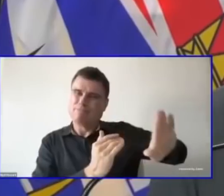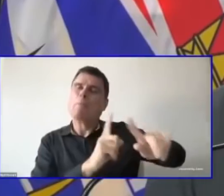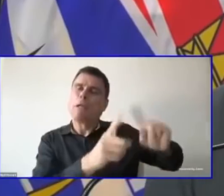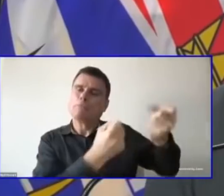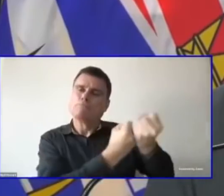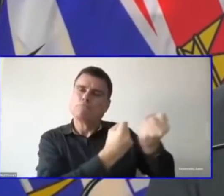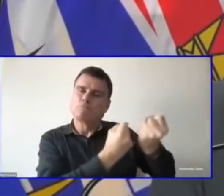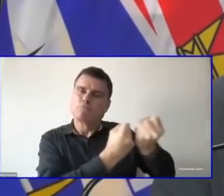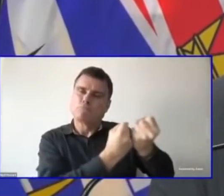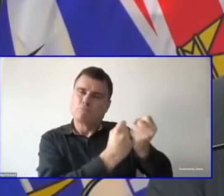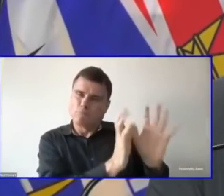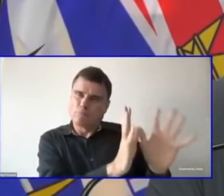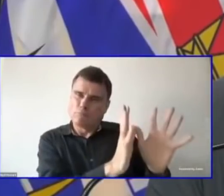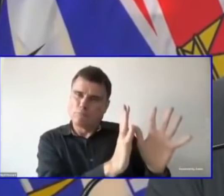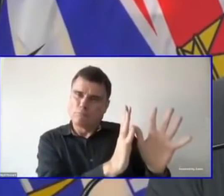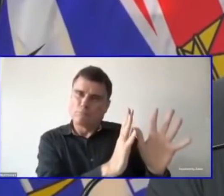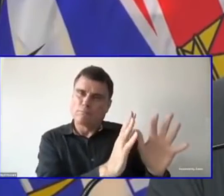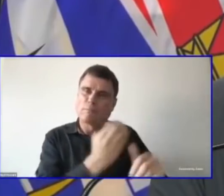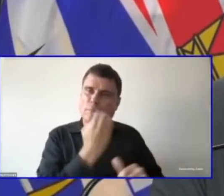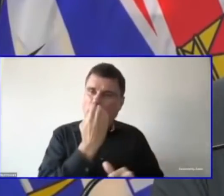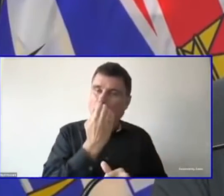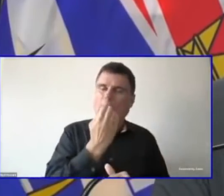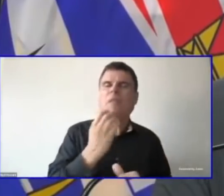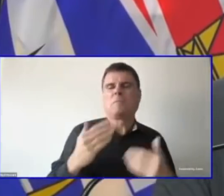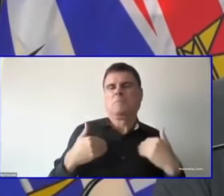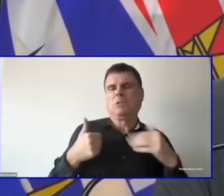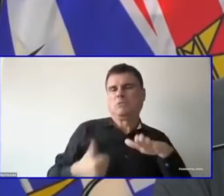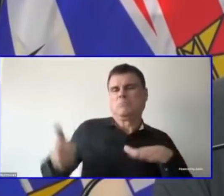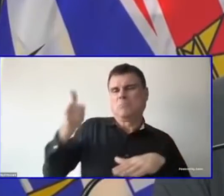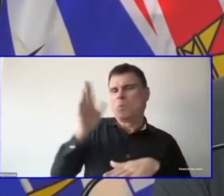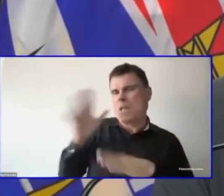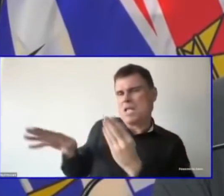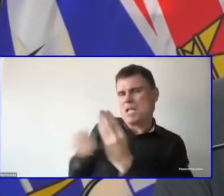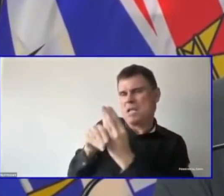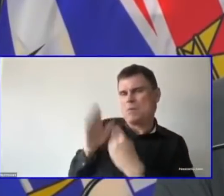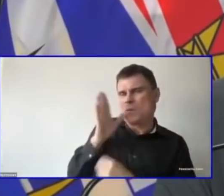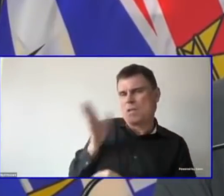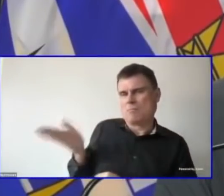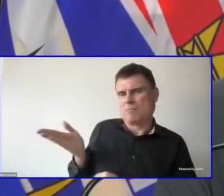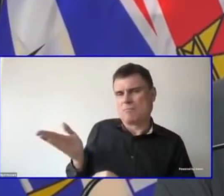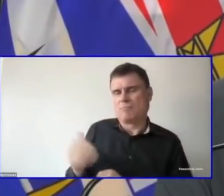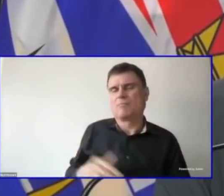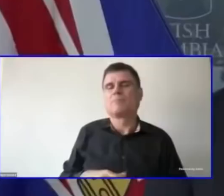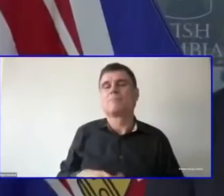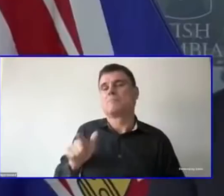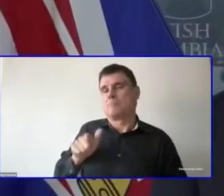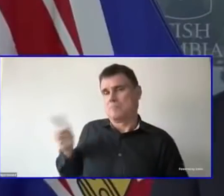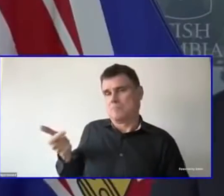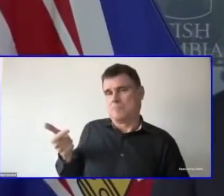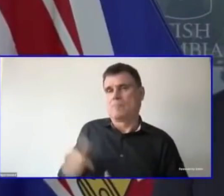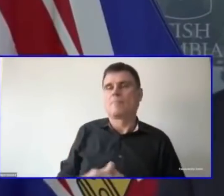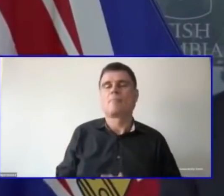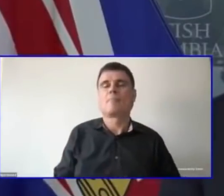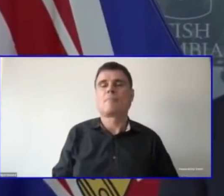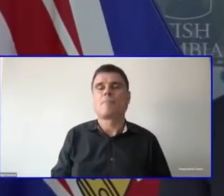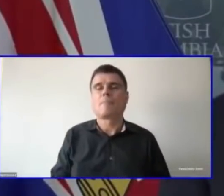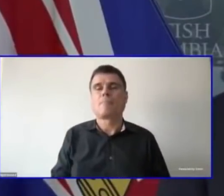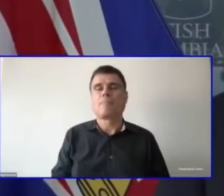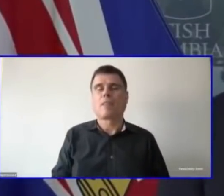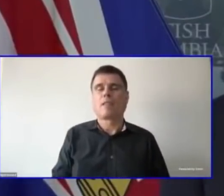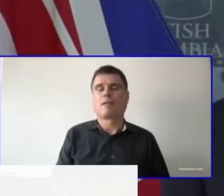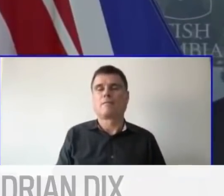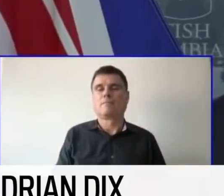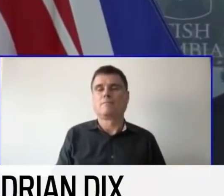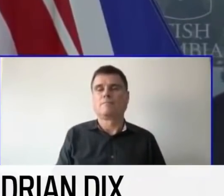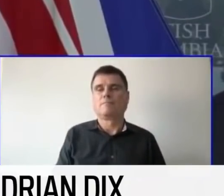And I'm sure the Minister will have some comments on this too. Go ahead, Minister Dix. Clearly, as described today, and as we've been seeing